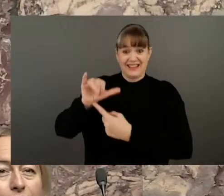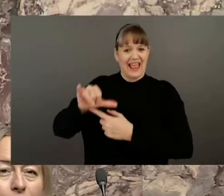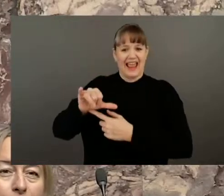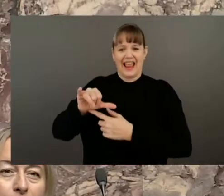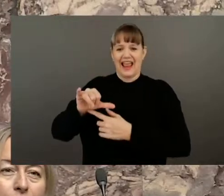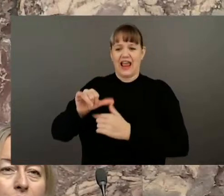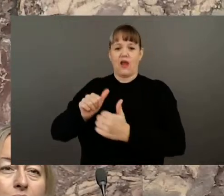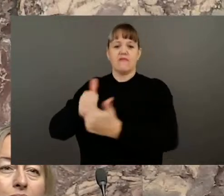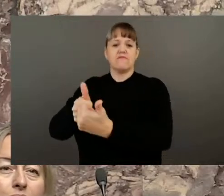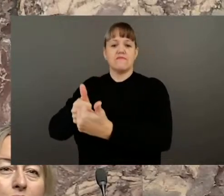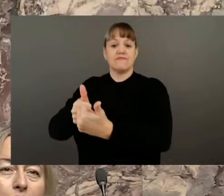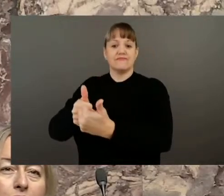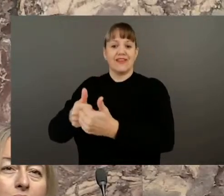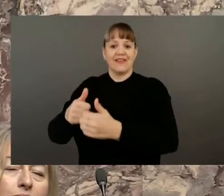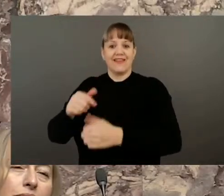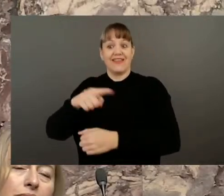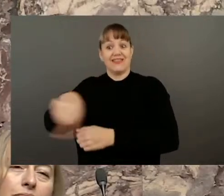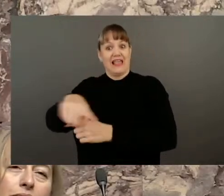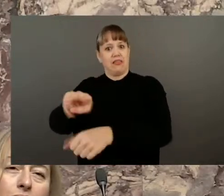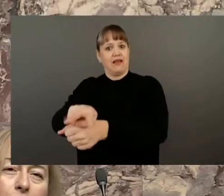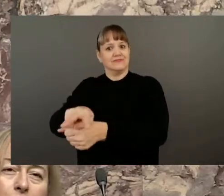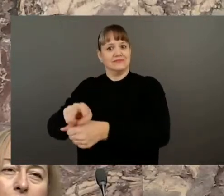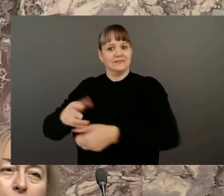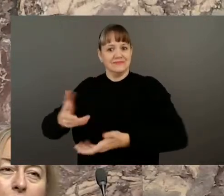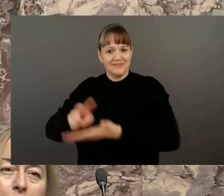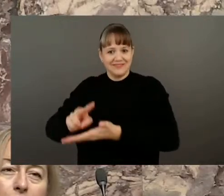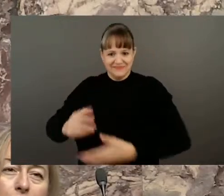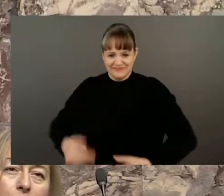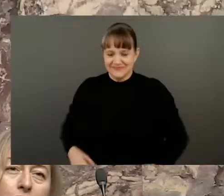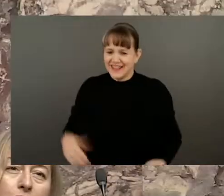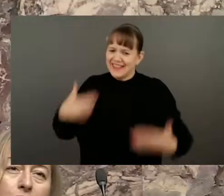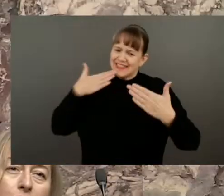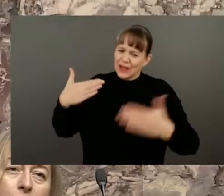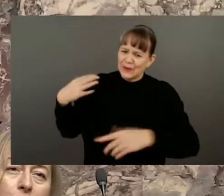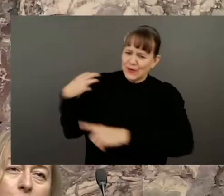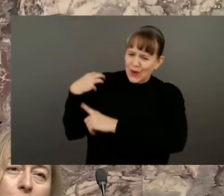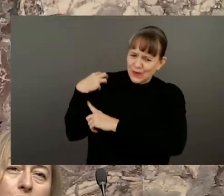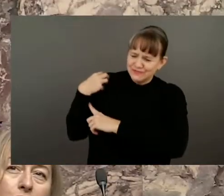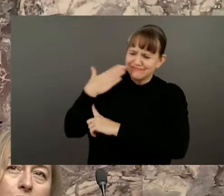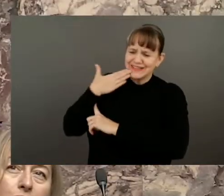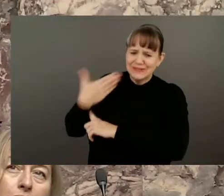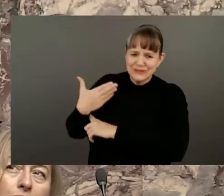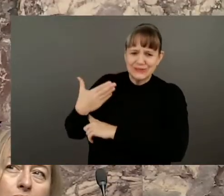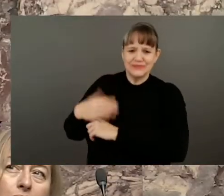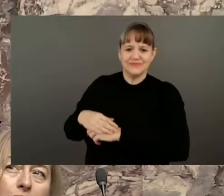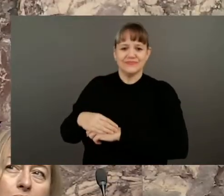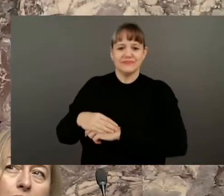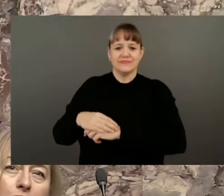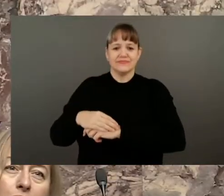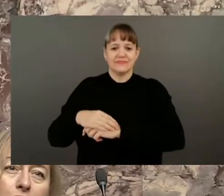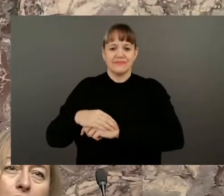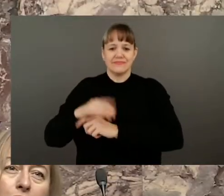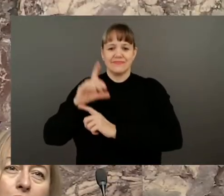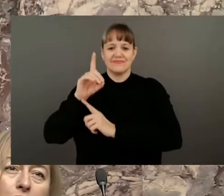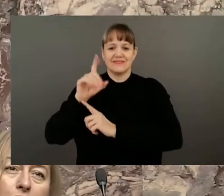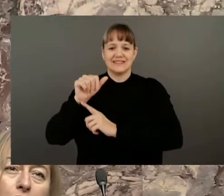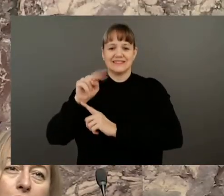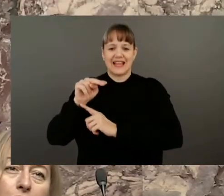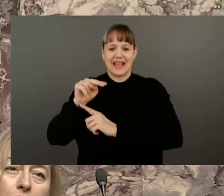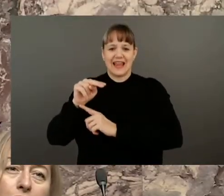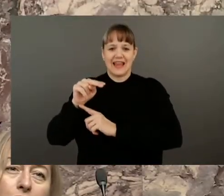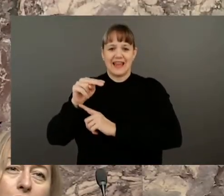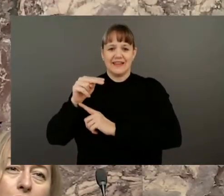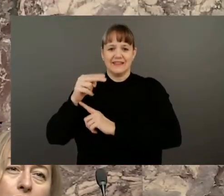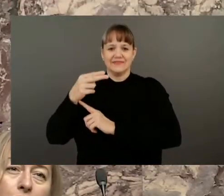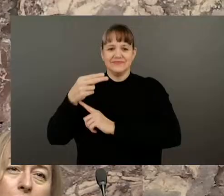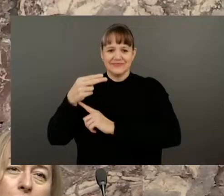Dan Herrick and every coach who gave their time to these young athletes. You're not just building football players, you're building leaders, confidence,